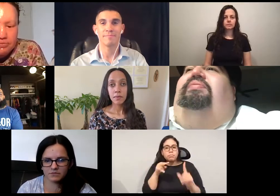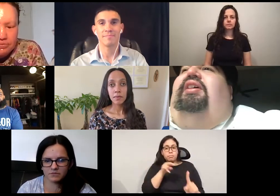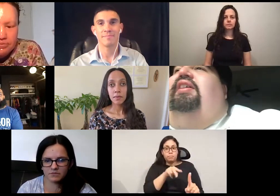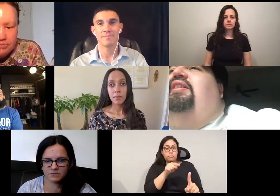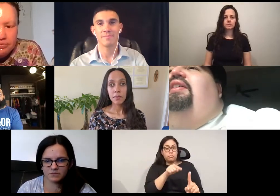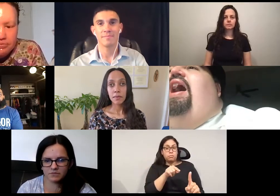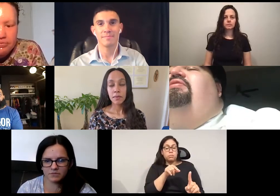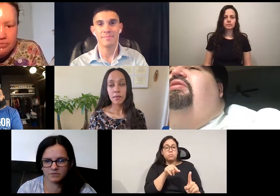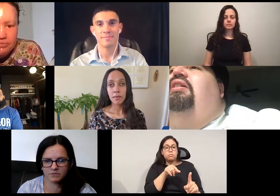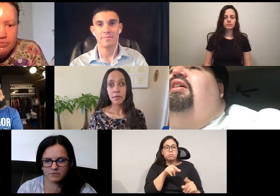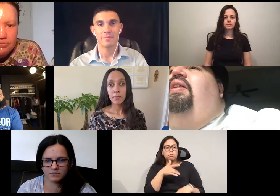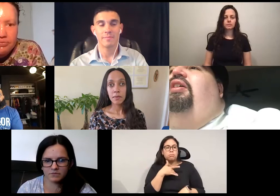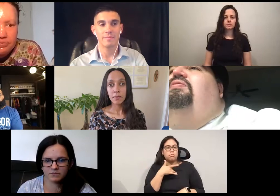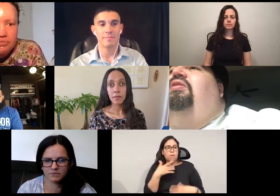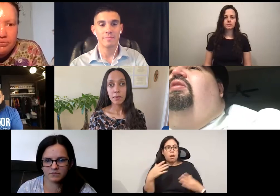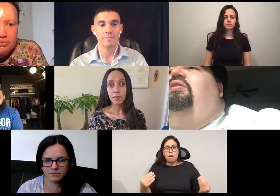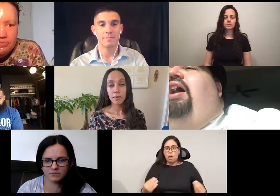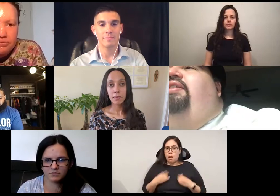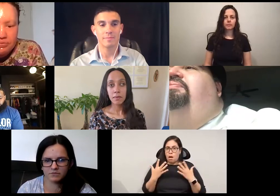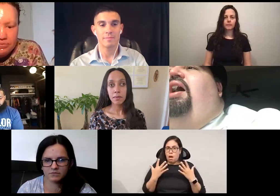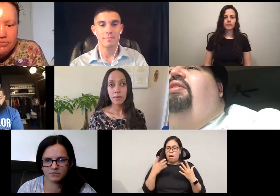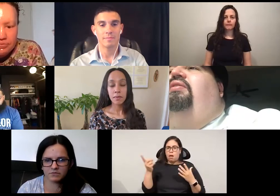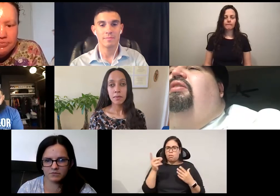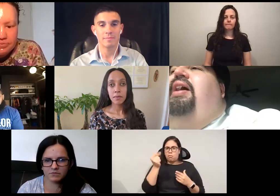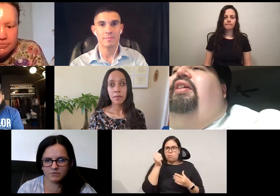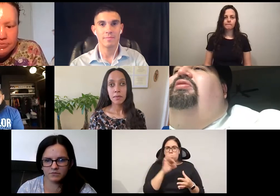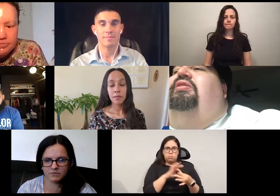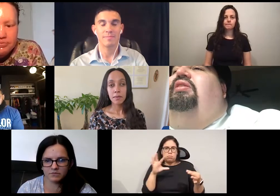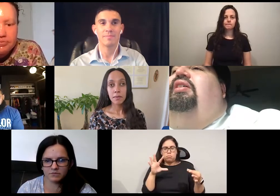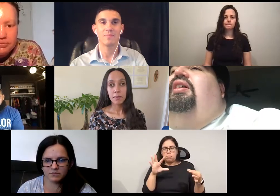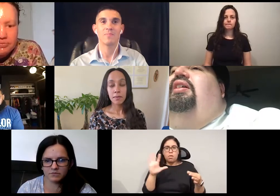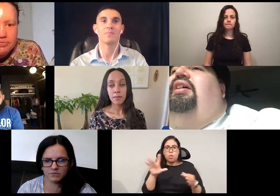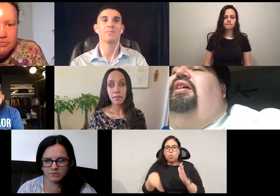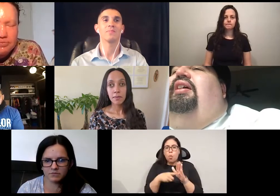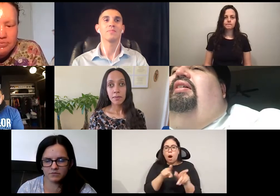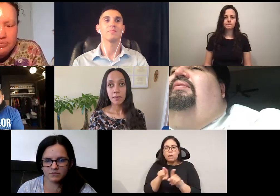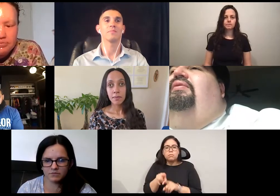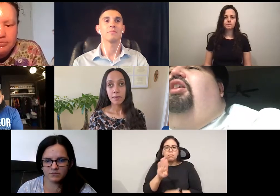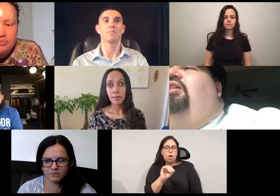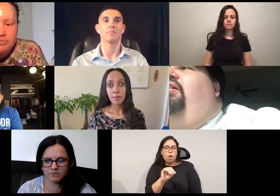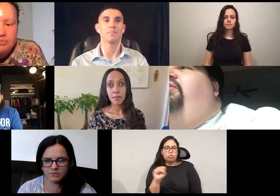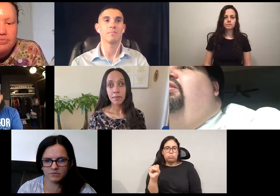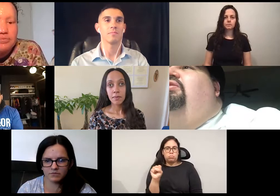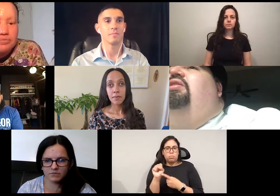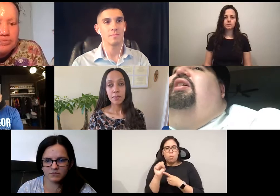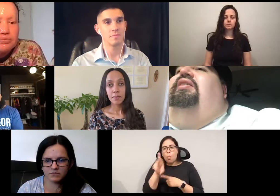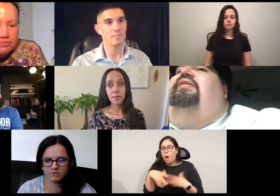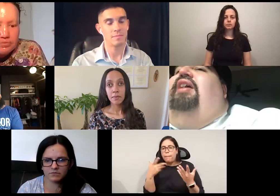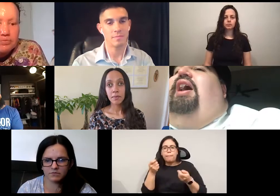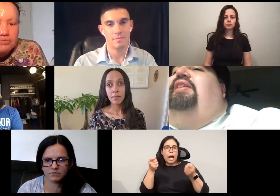and completely detach their role as a boss or a manager could